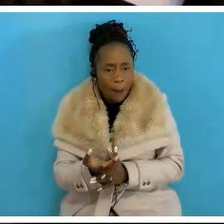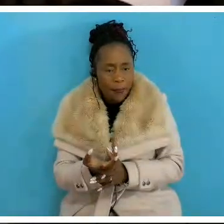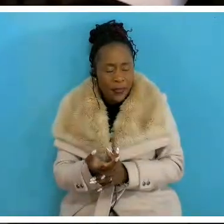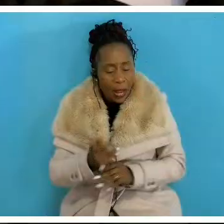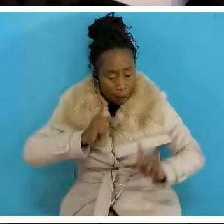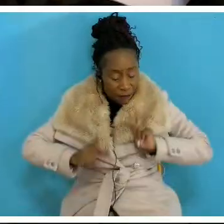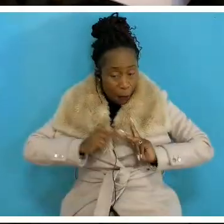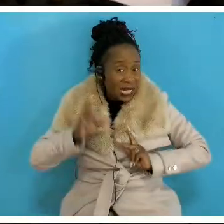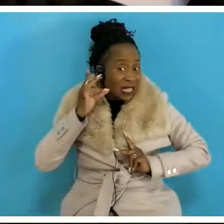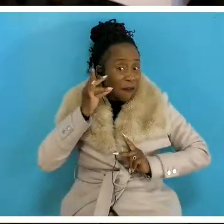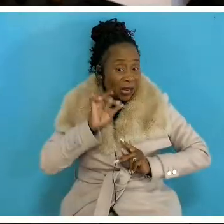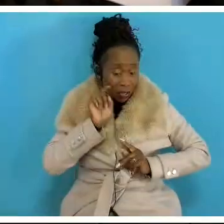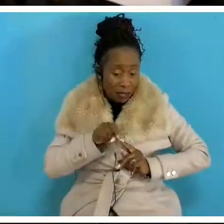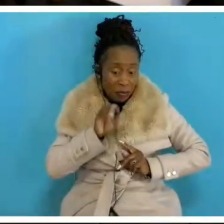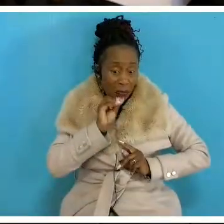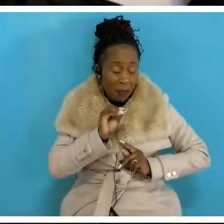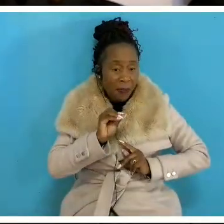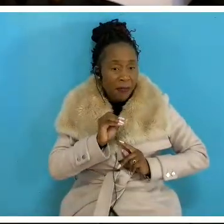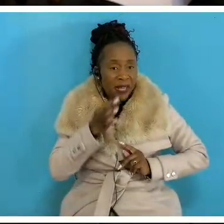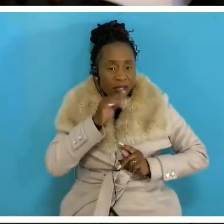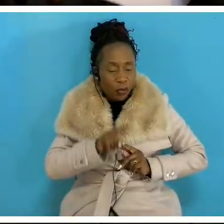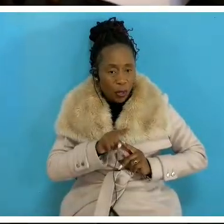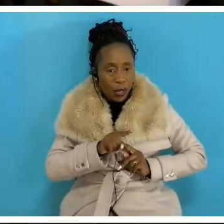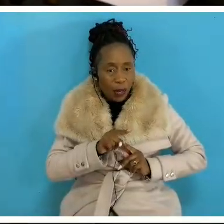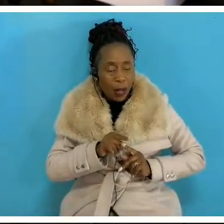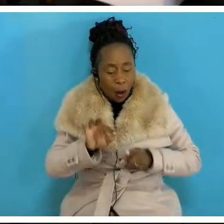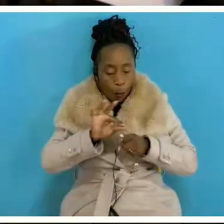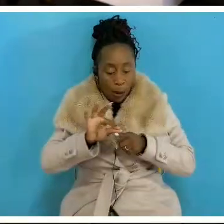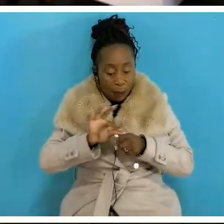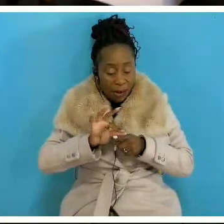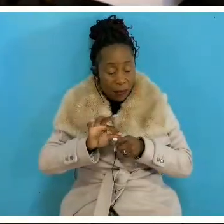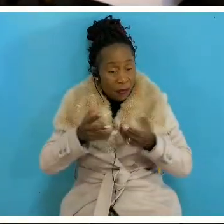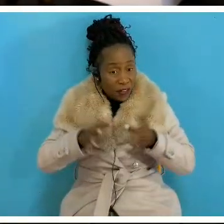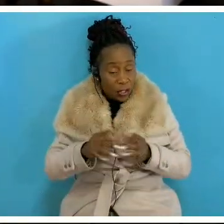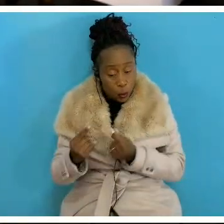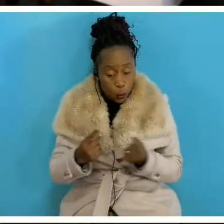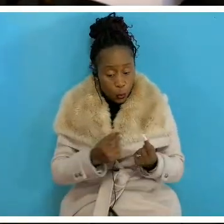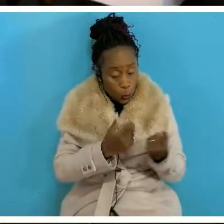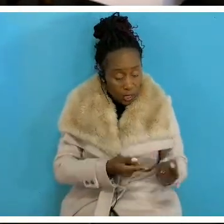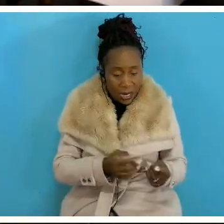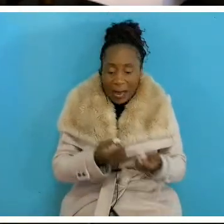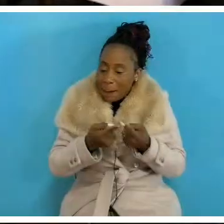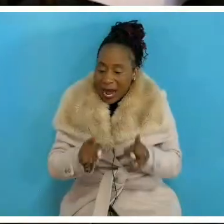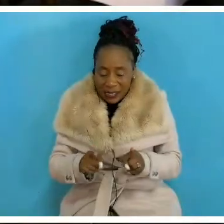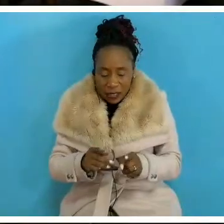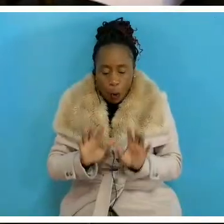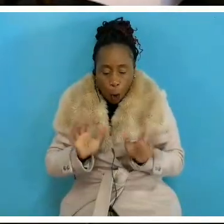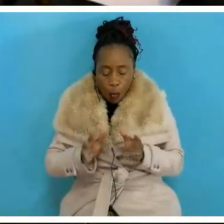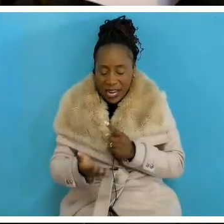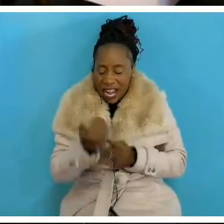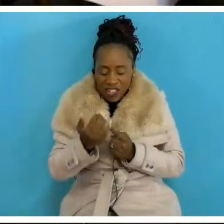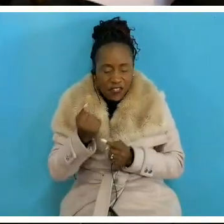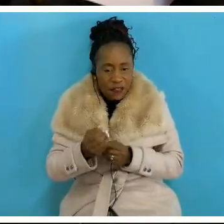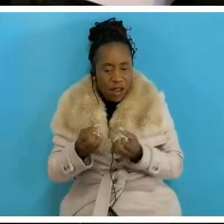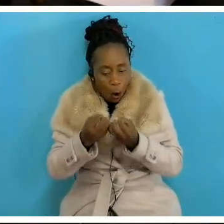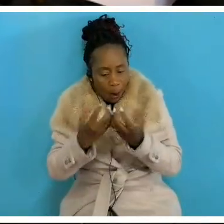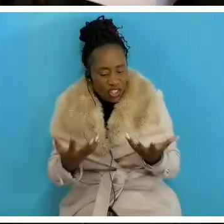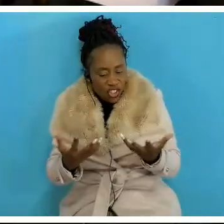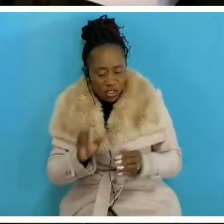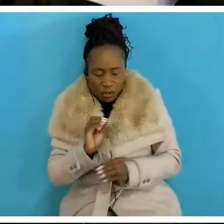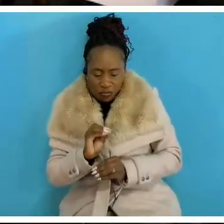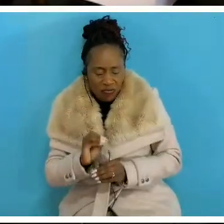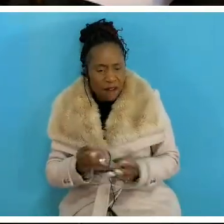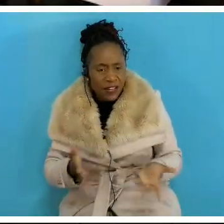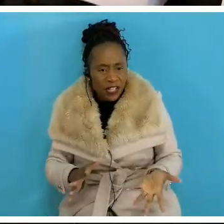performance information to say that, okay, we're planning to do this, and then, but we have achieved maybe so much.